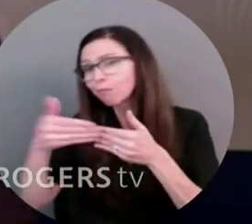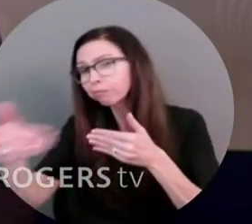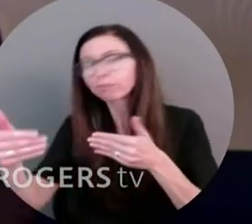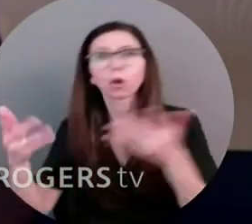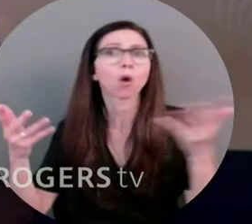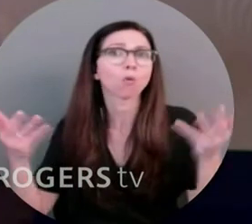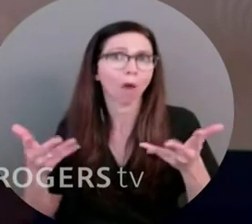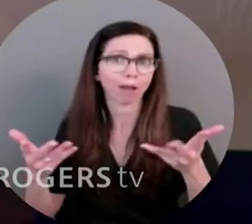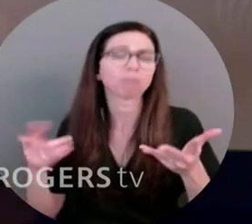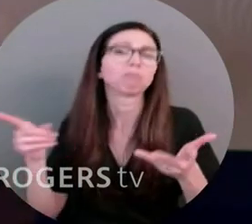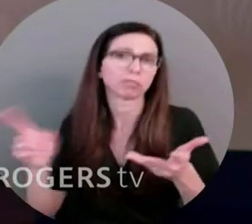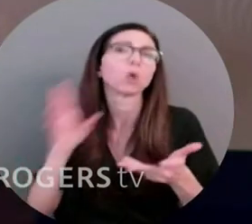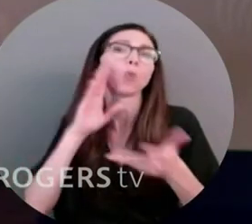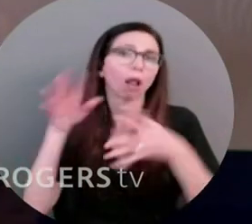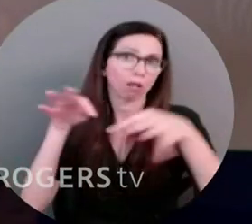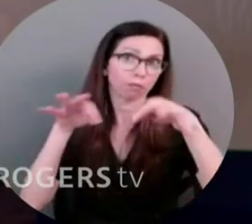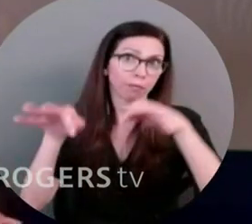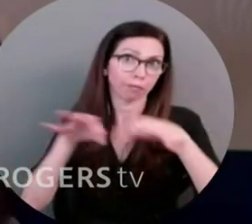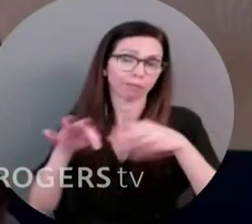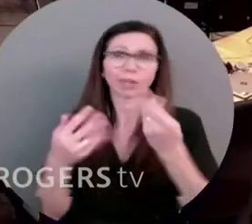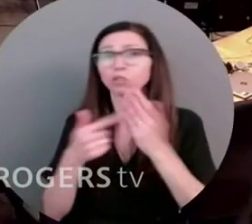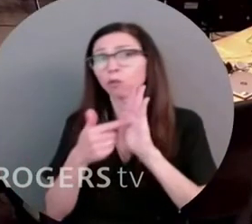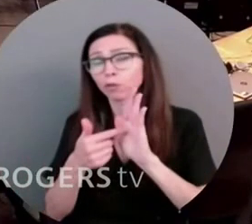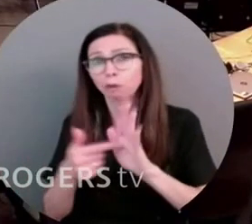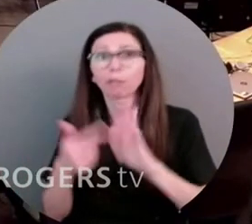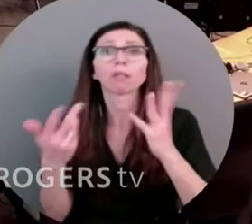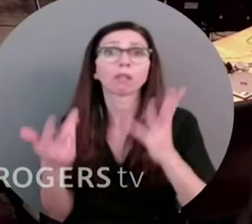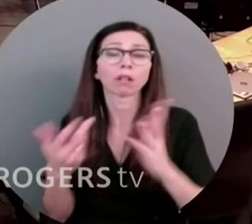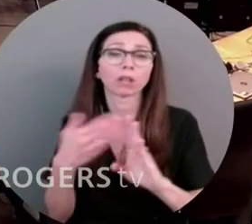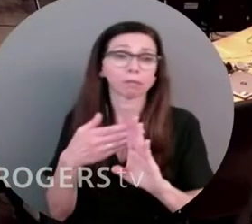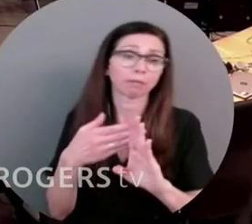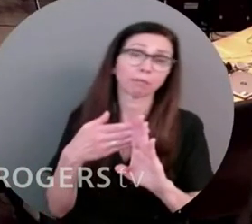post and pre-COVID-19.